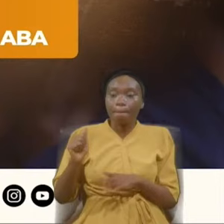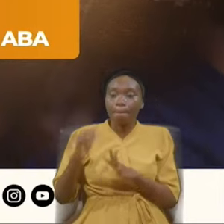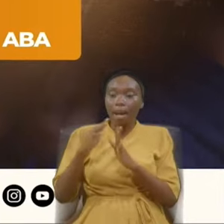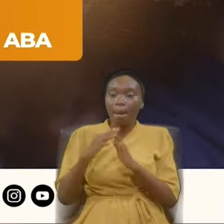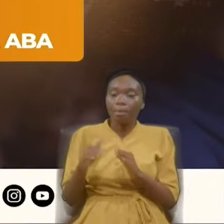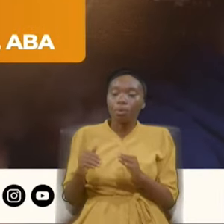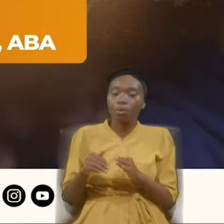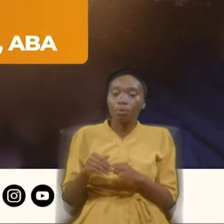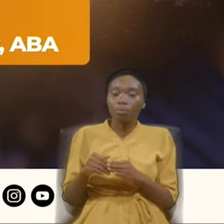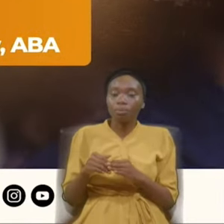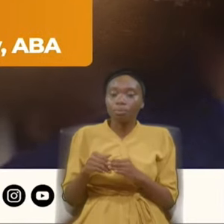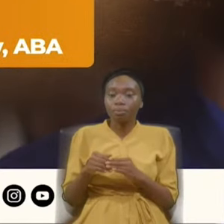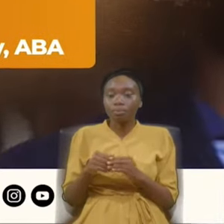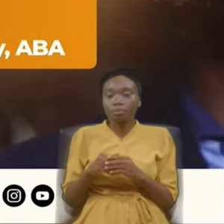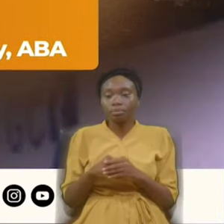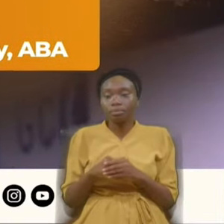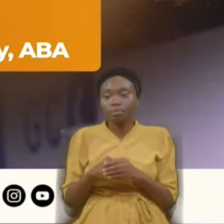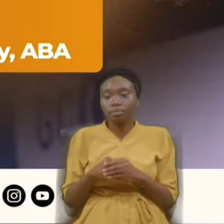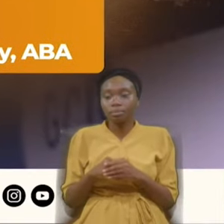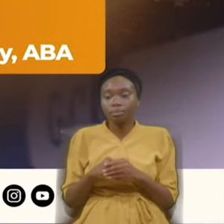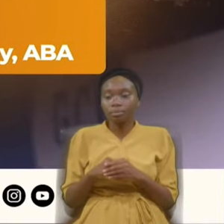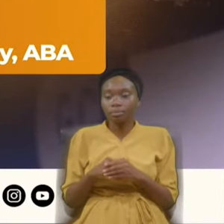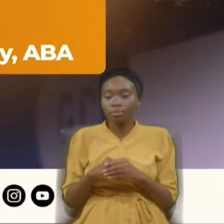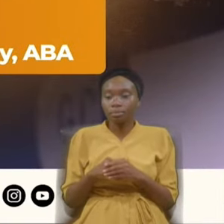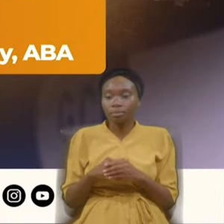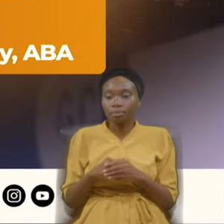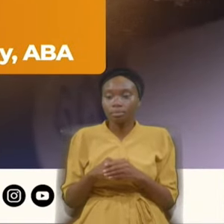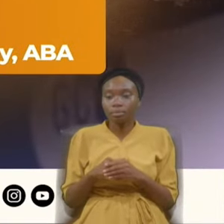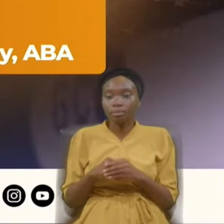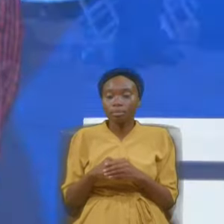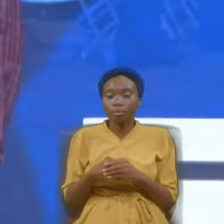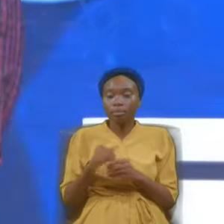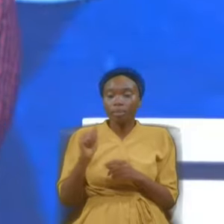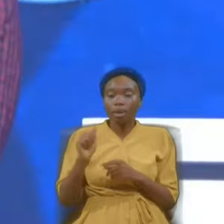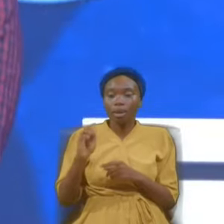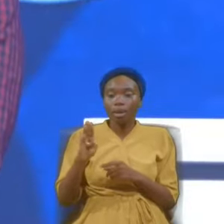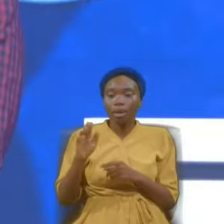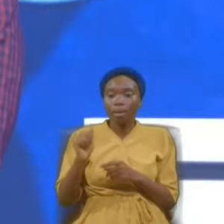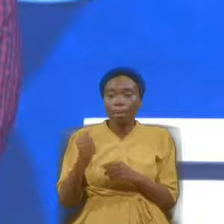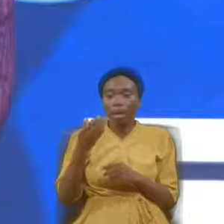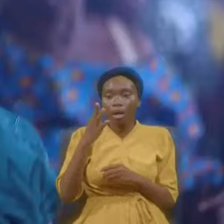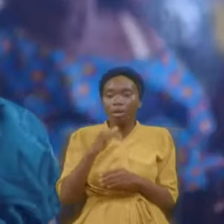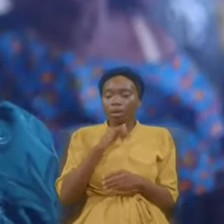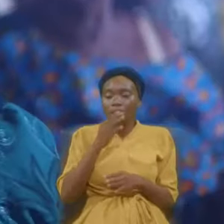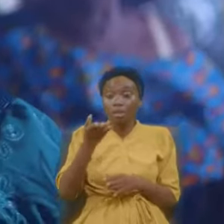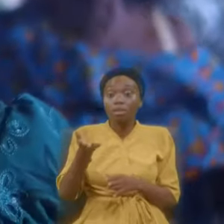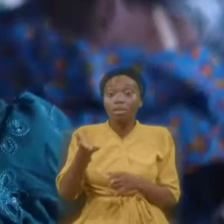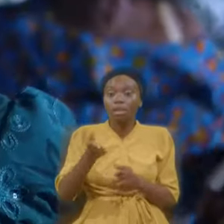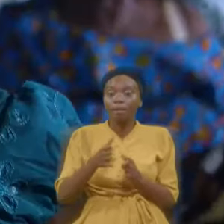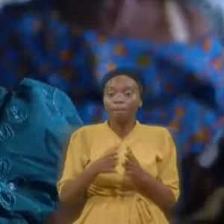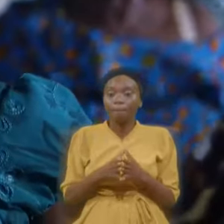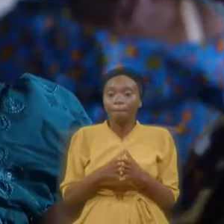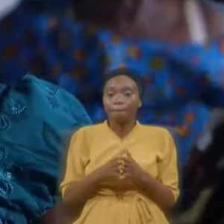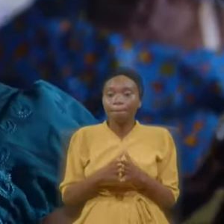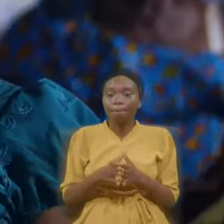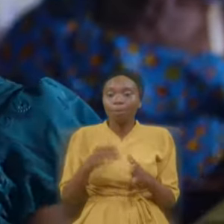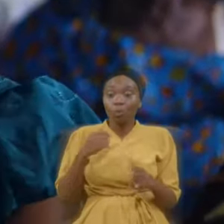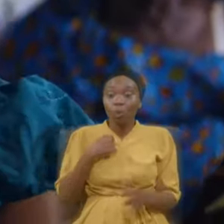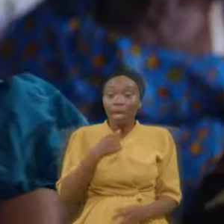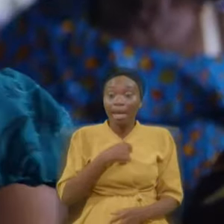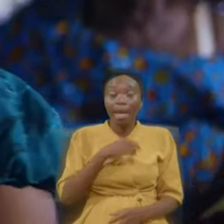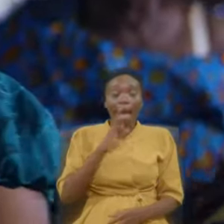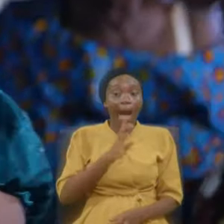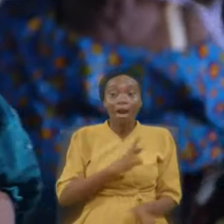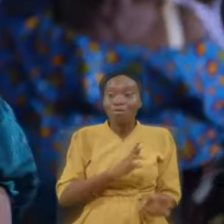Aba New Park, Osisioma Enugu Port Harcourt Expressway, Aba. God is there already. We